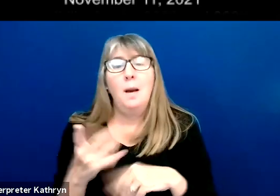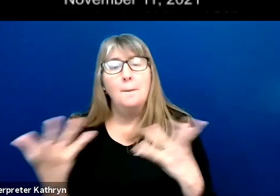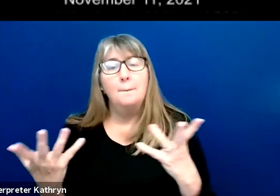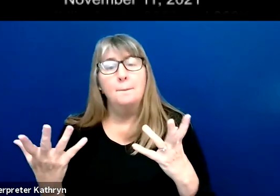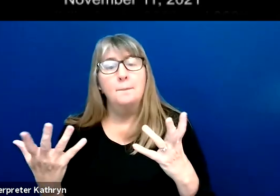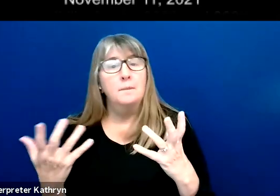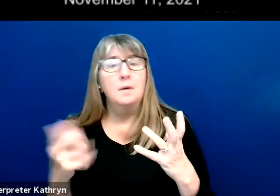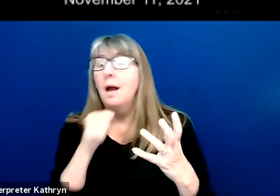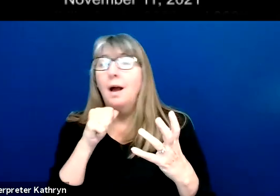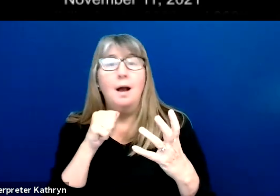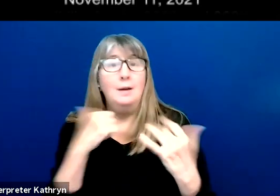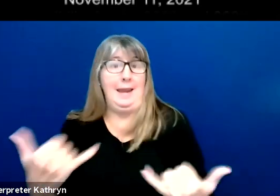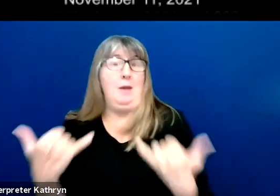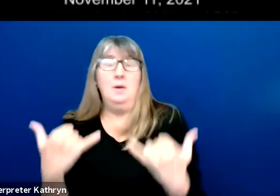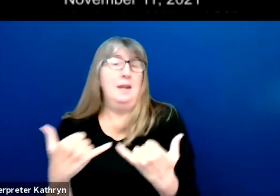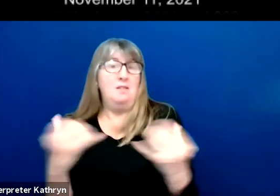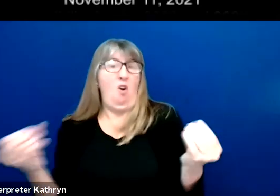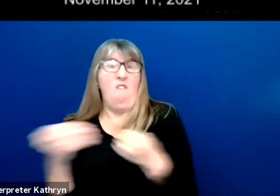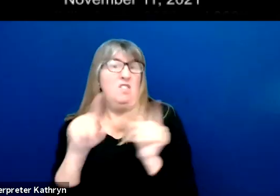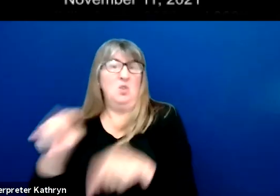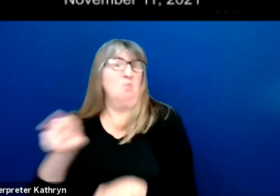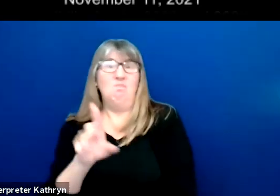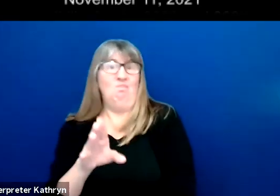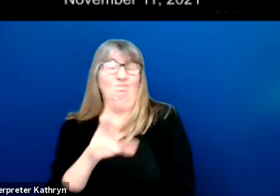I don't go to the office these days because of